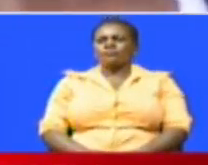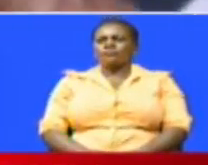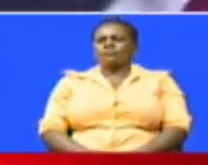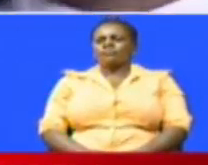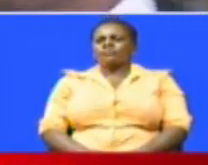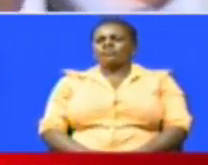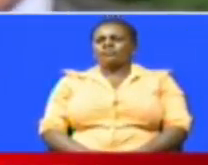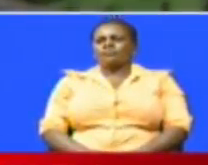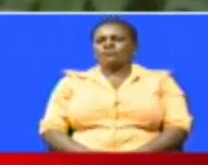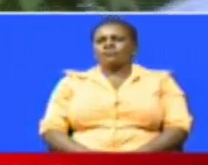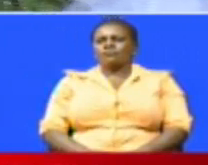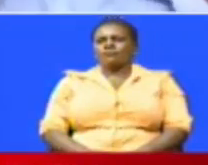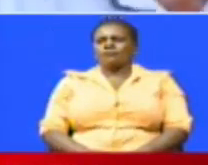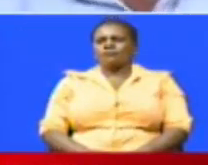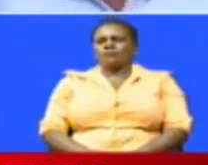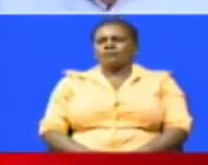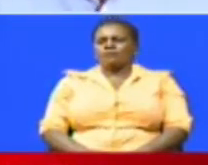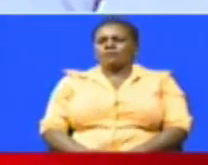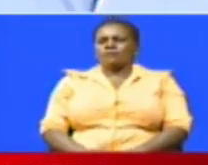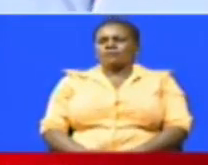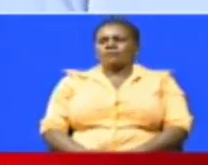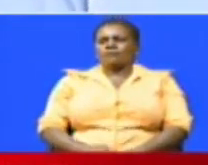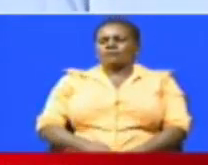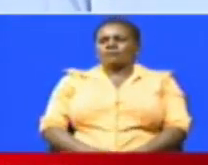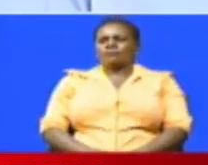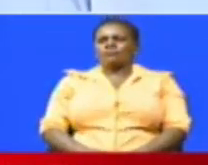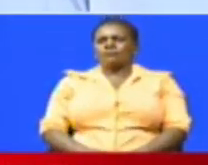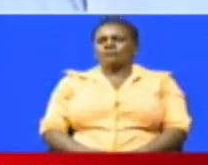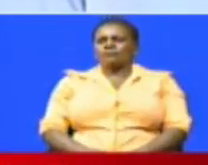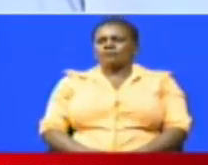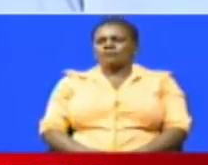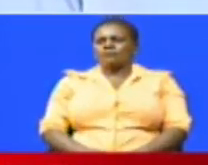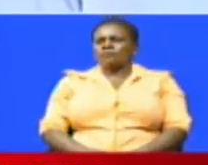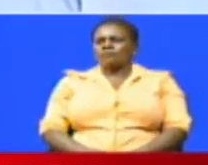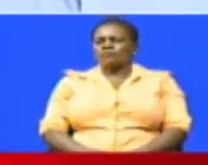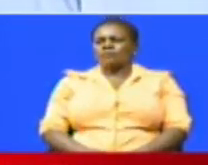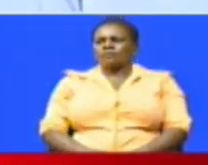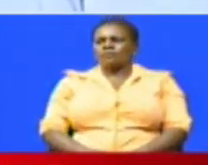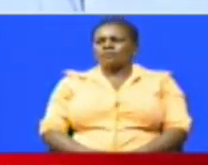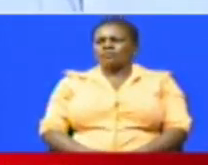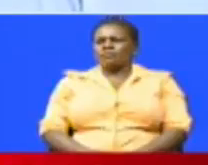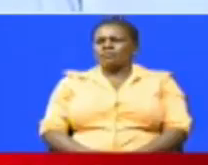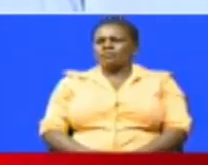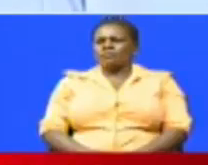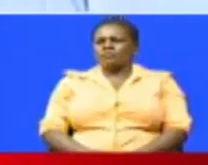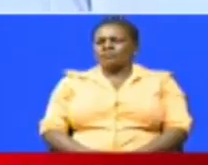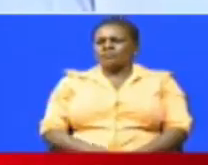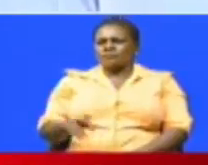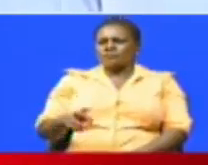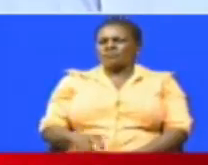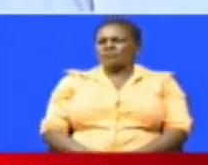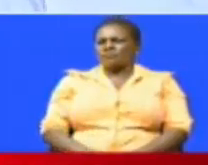Yes. Thank you so much. Seth Olan is my name. I work for NTV. Of course, we're preparing for the worst, but